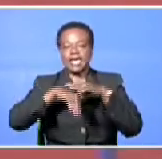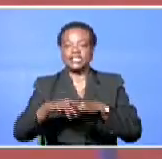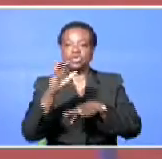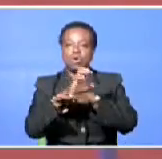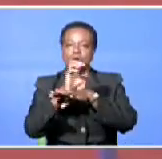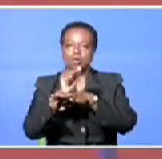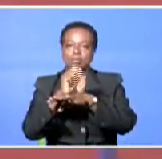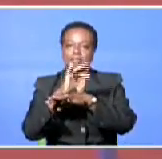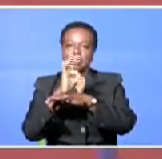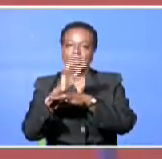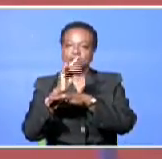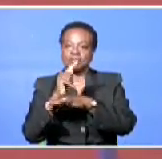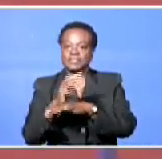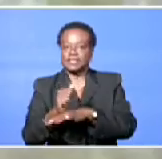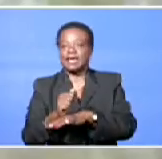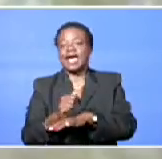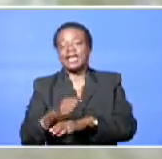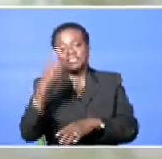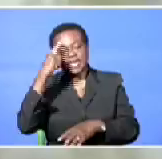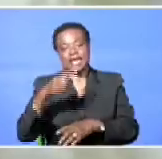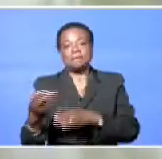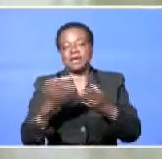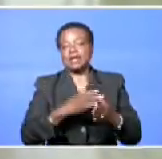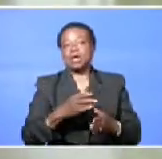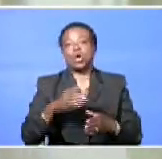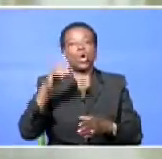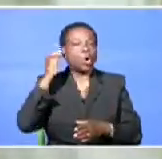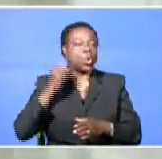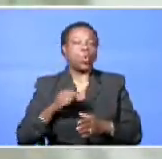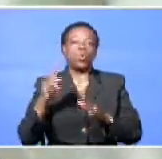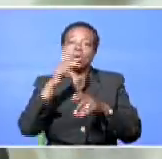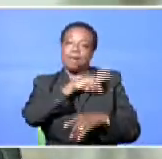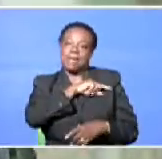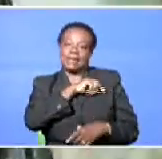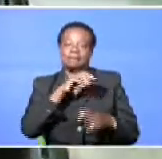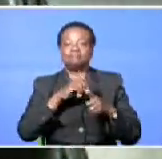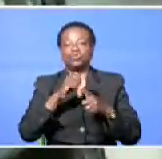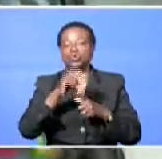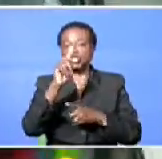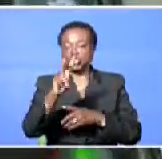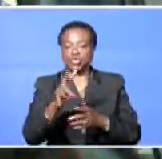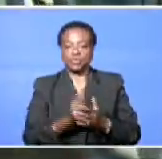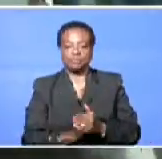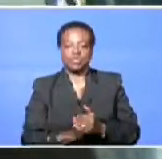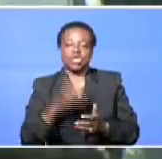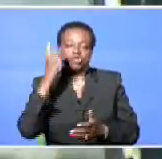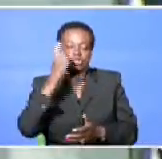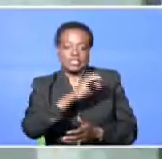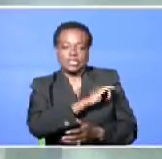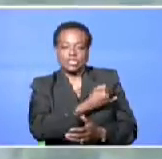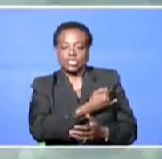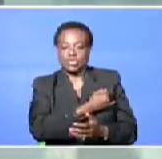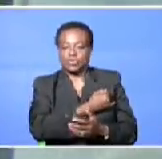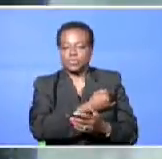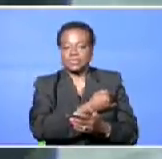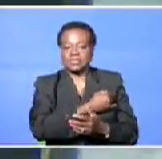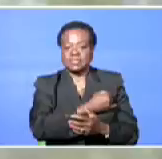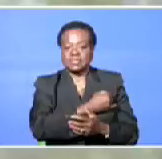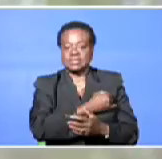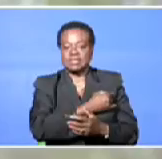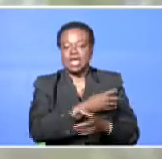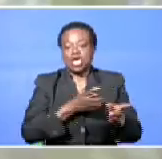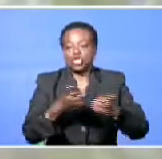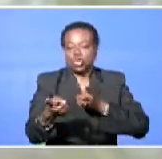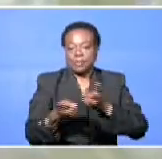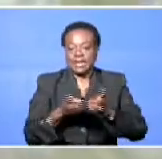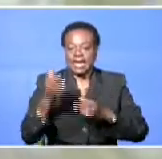be able to bring home a gold medal or 2. Driscoll Roll repeating as champion at the Bahamas Bowling Federation's Nationals. She's dominated over the last